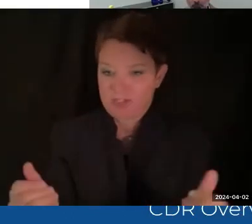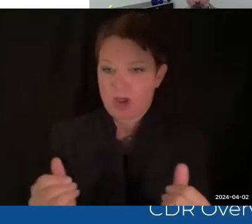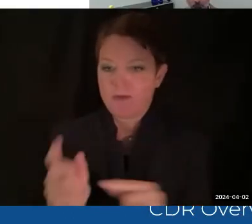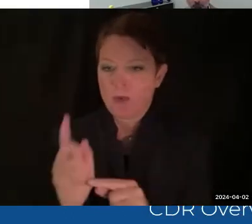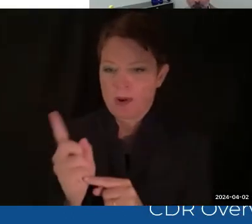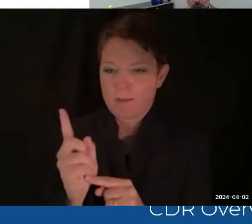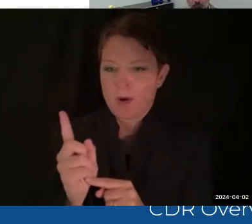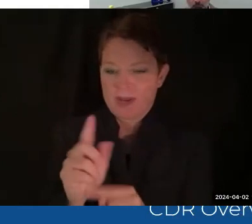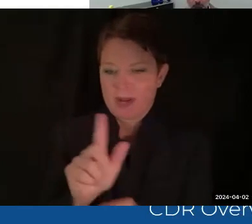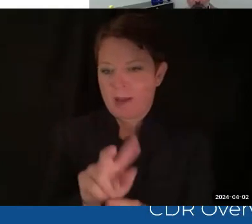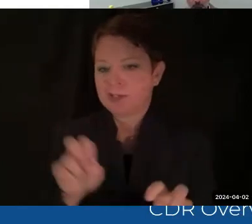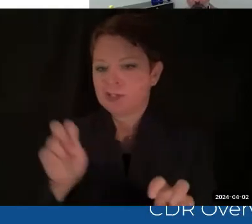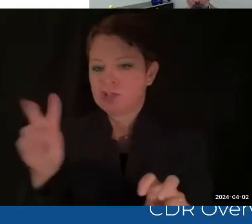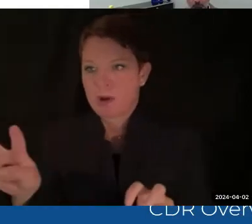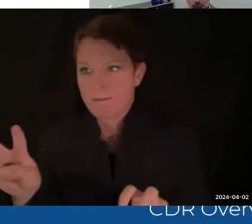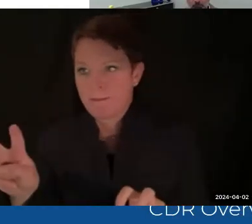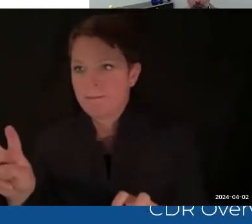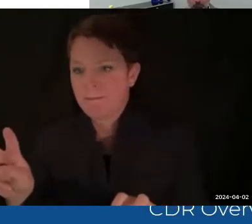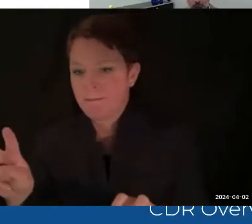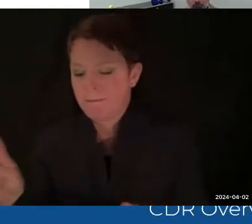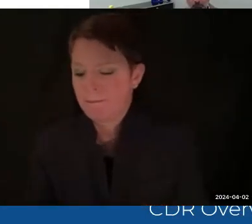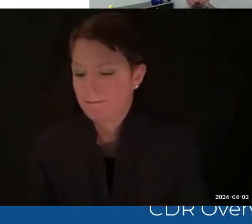going to jump over.